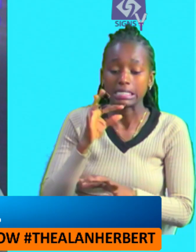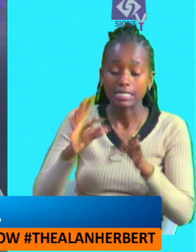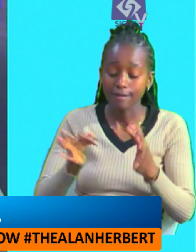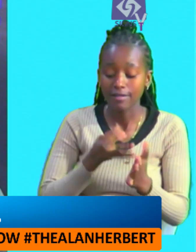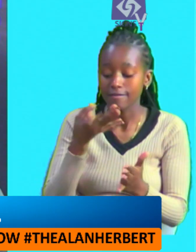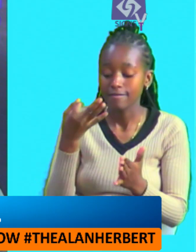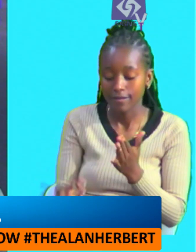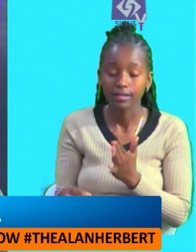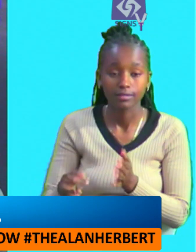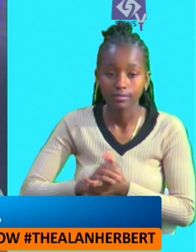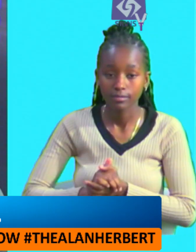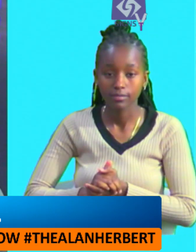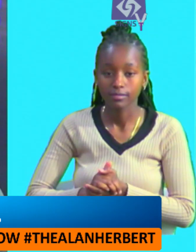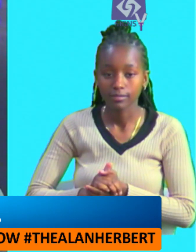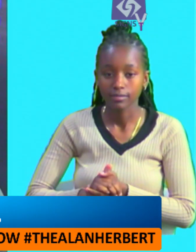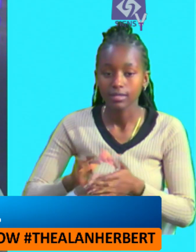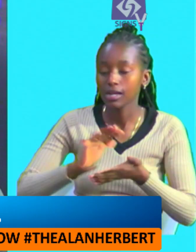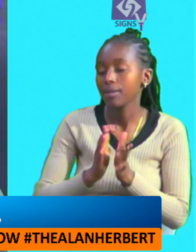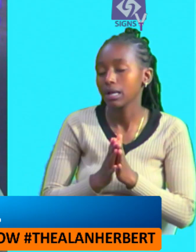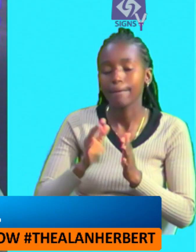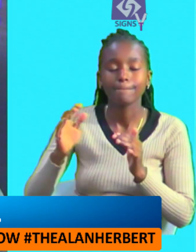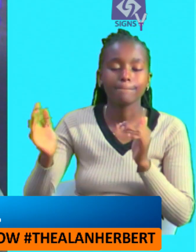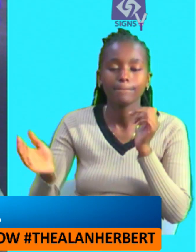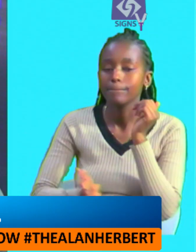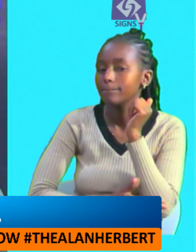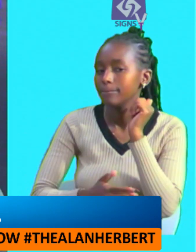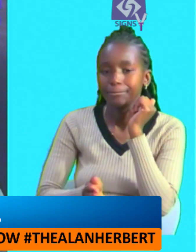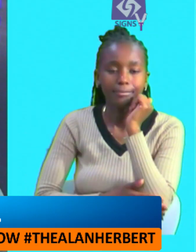consider what living life is to you right now?